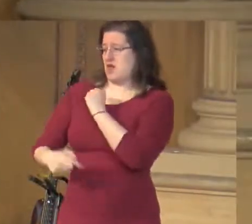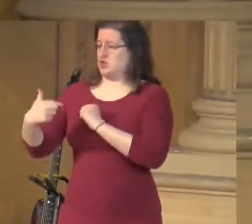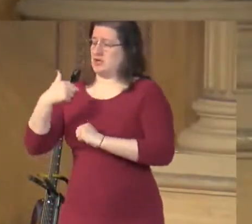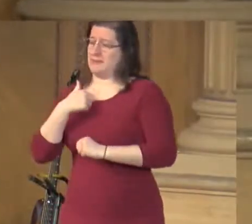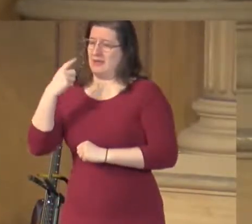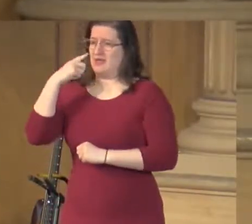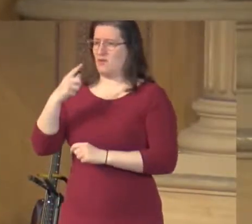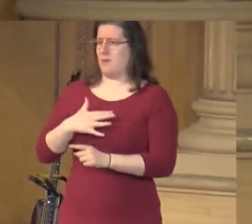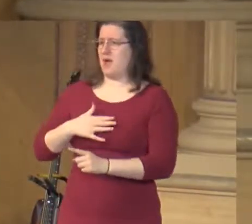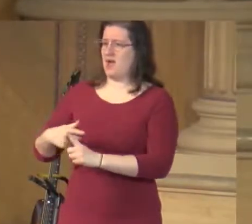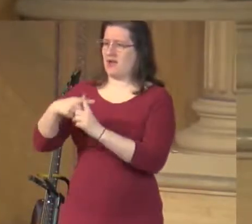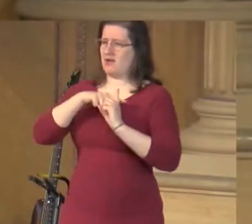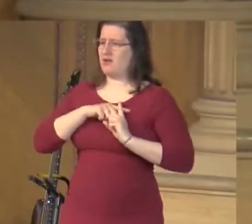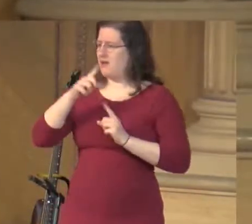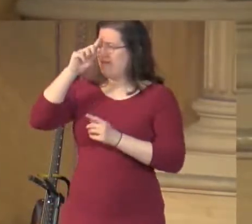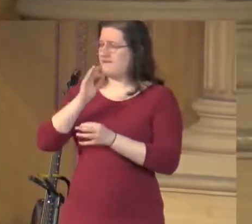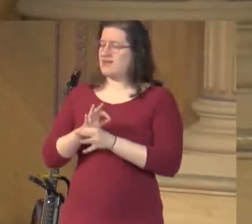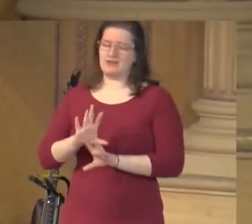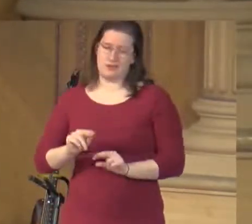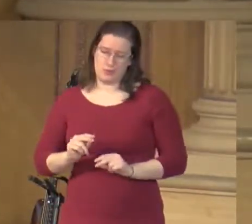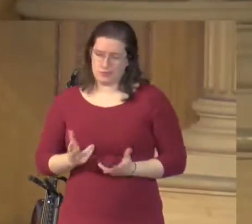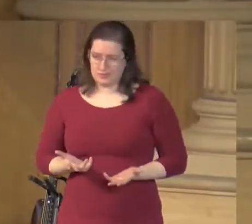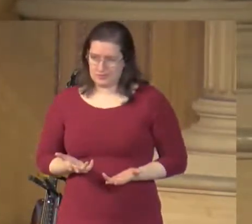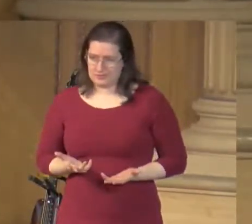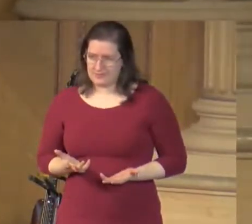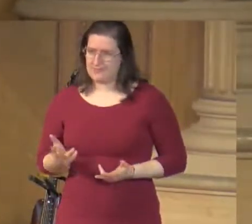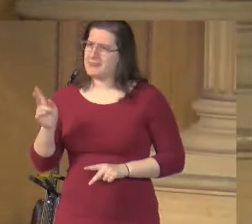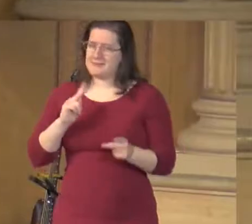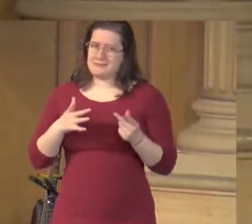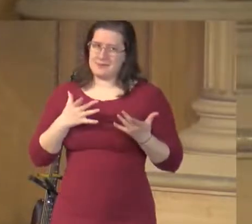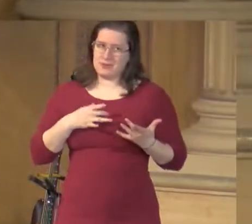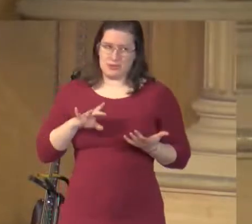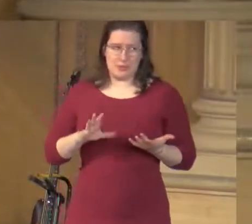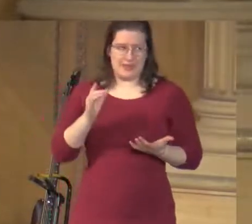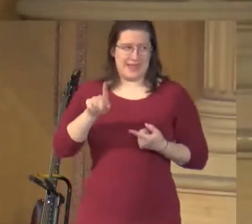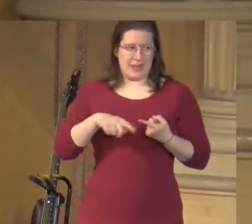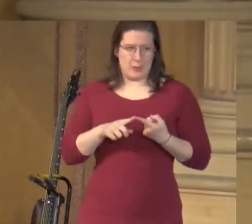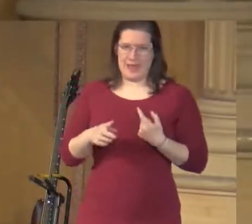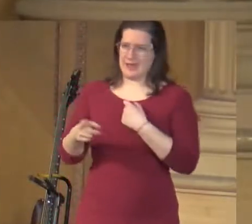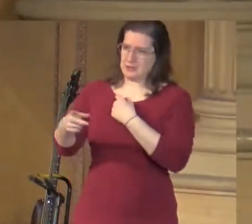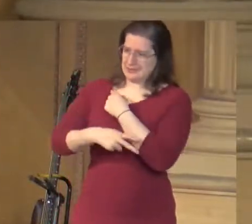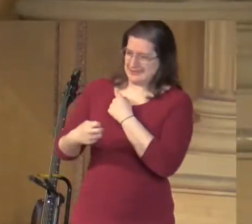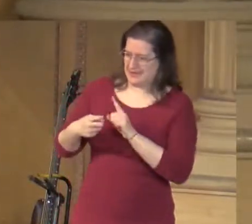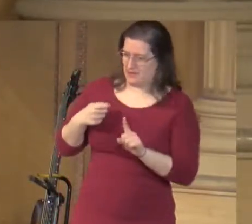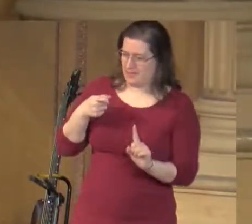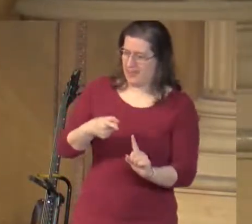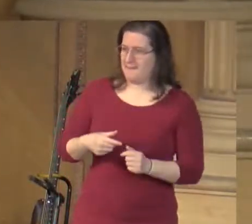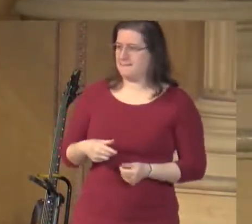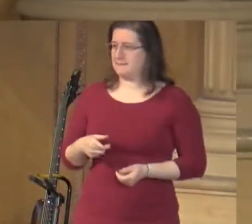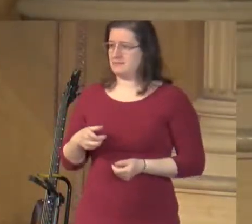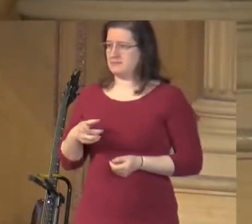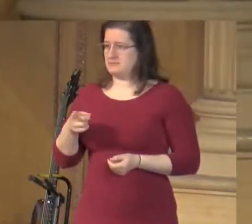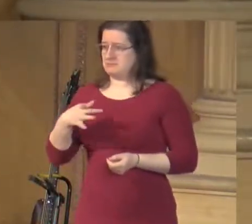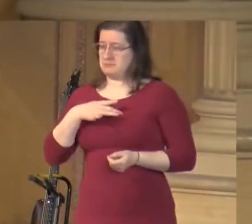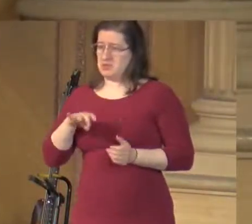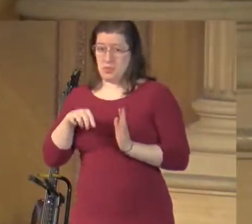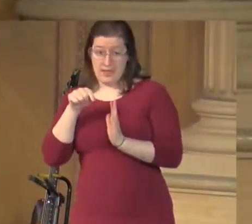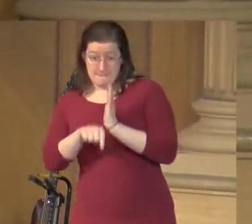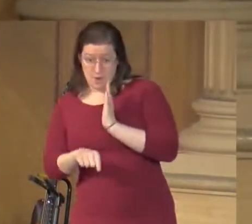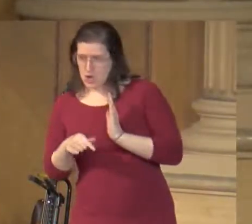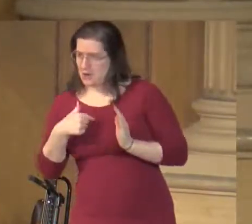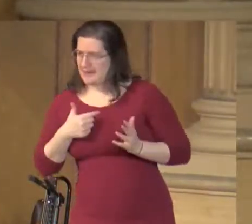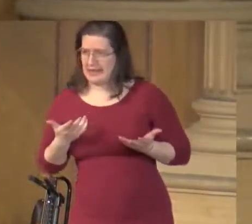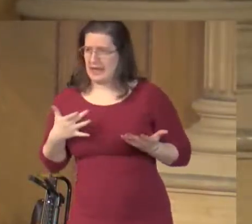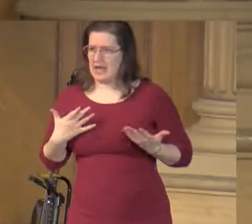evil to them. People don't like people who steal from them. People don't like it when people murder them. That's off-putting. And so